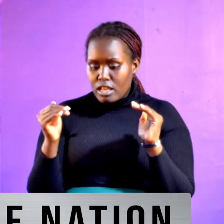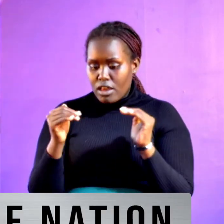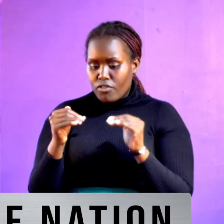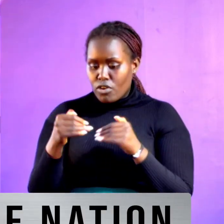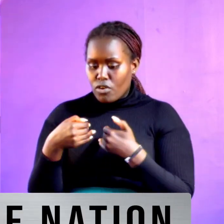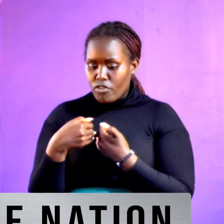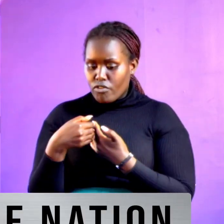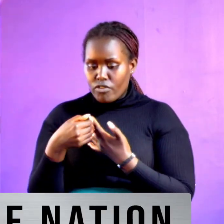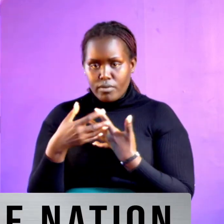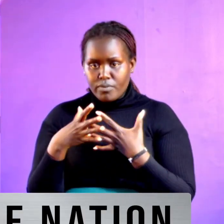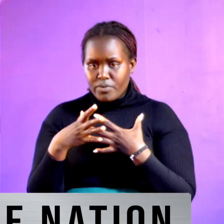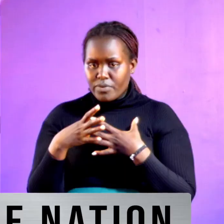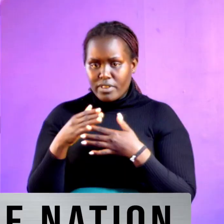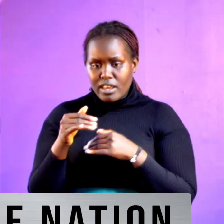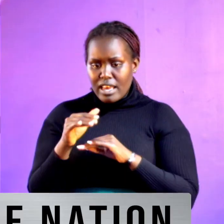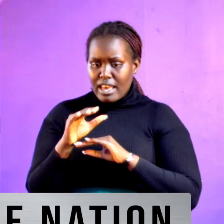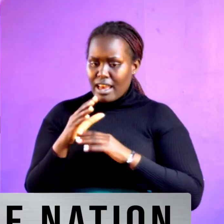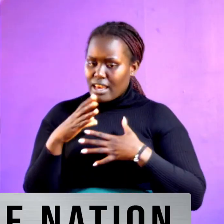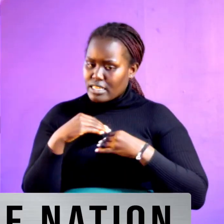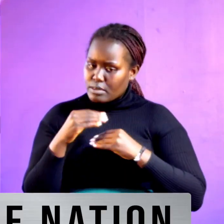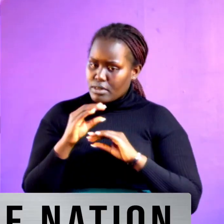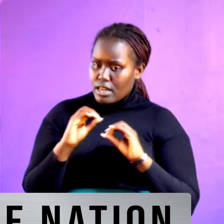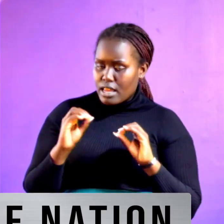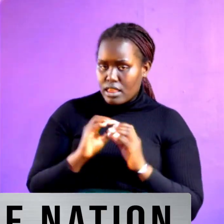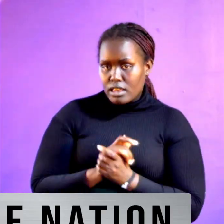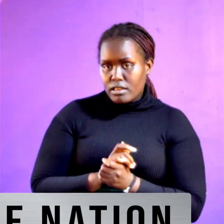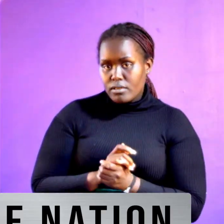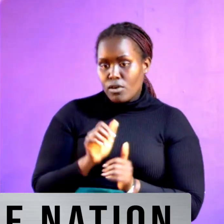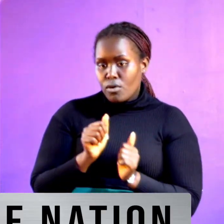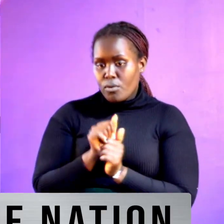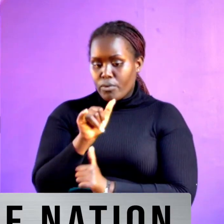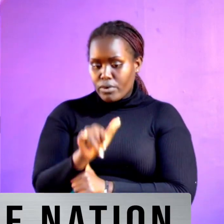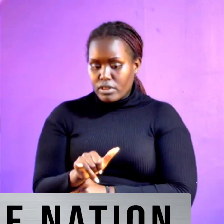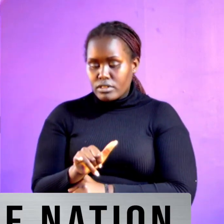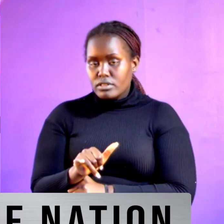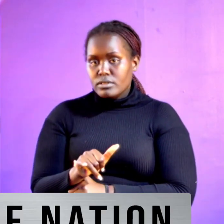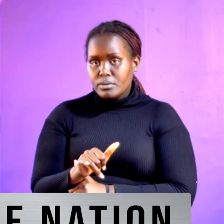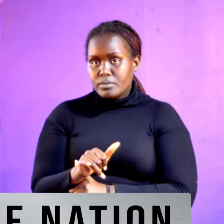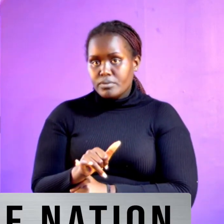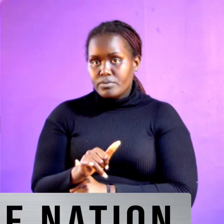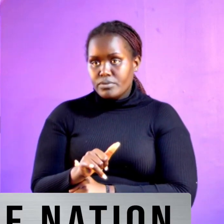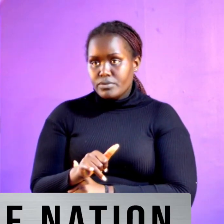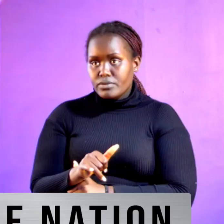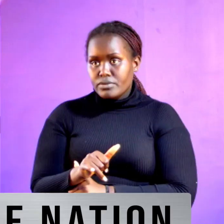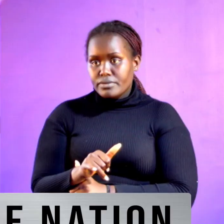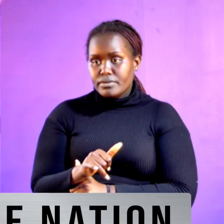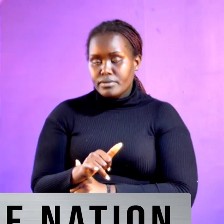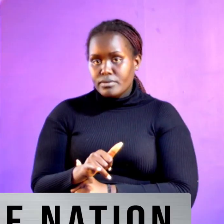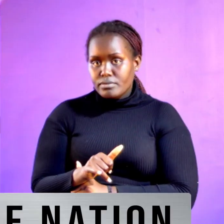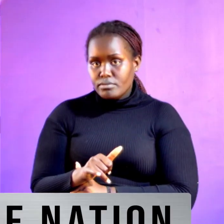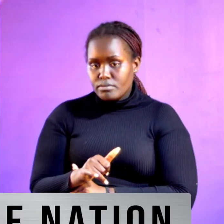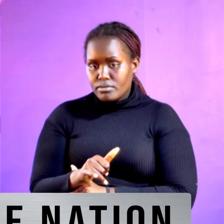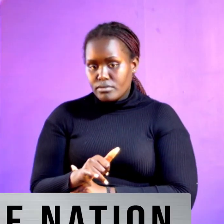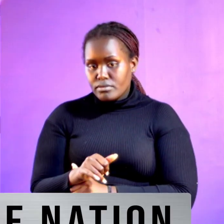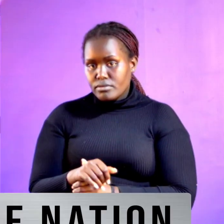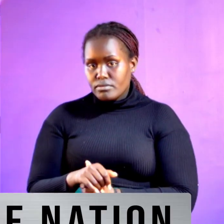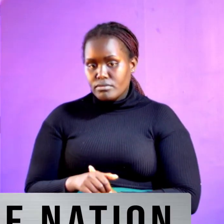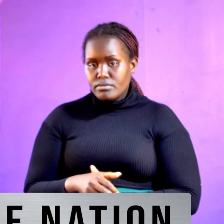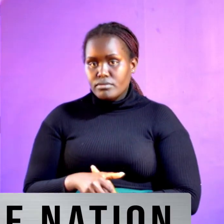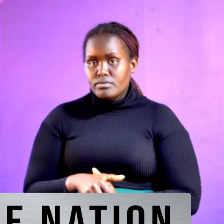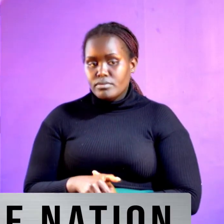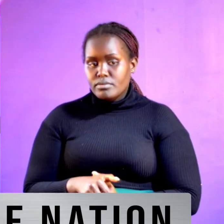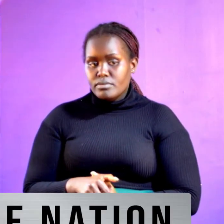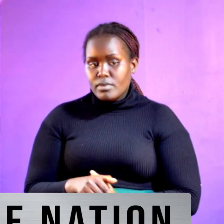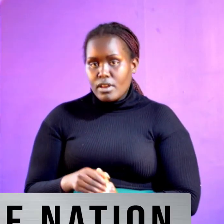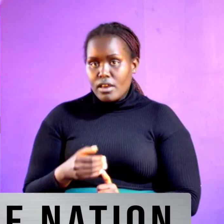the masses of the people are subjected to. So with that, just only that, tells you that. But he has